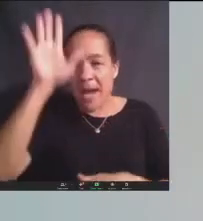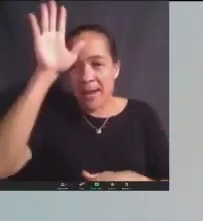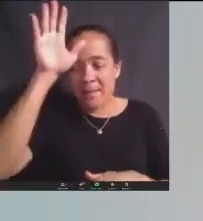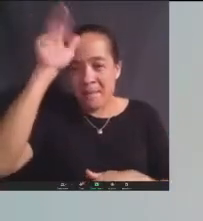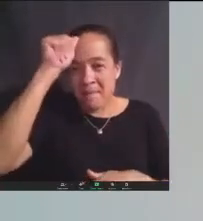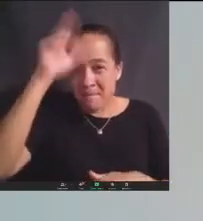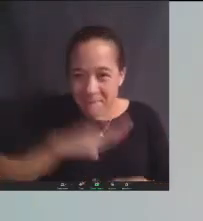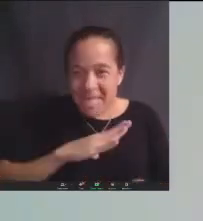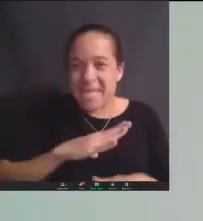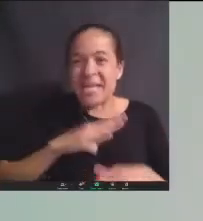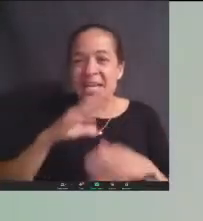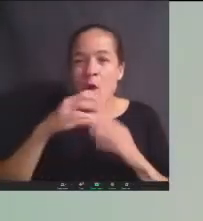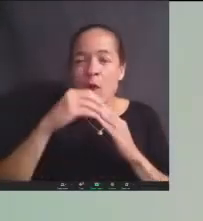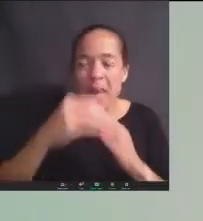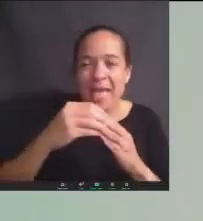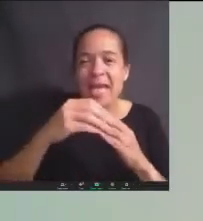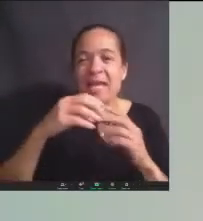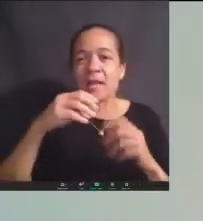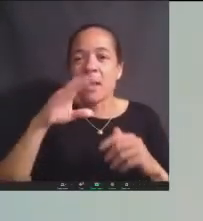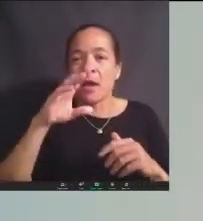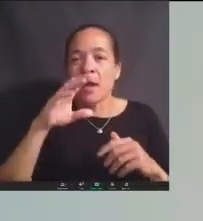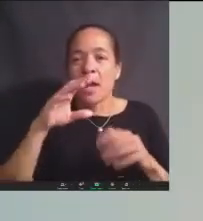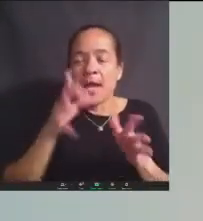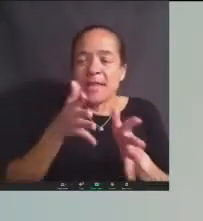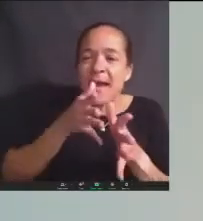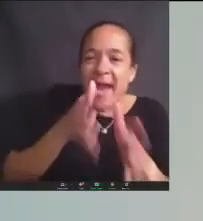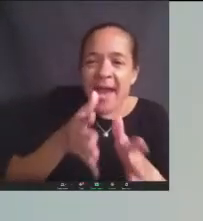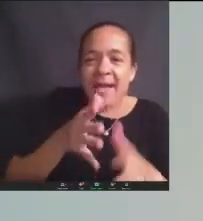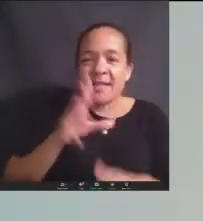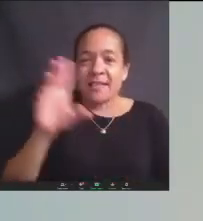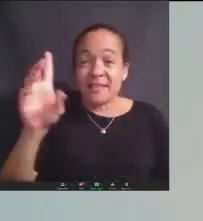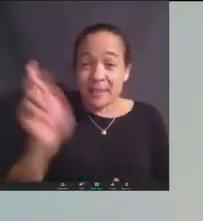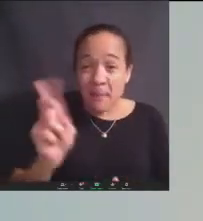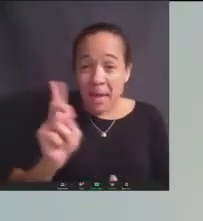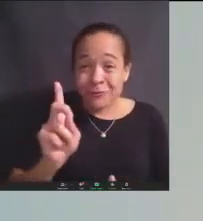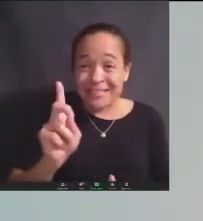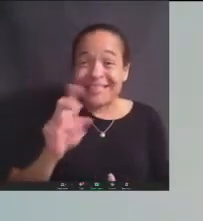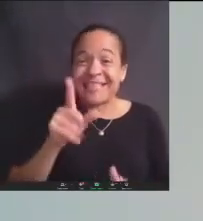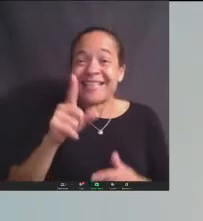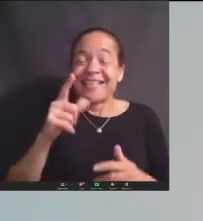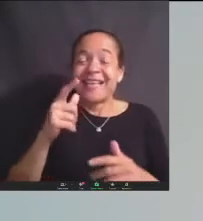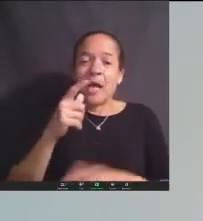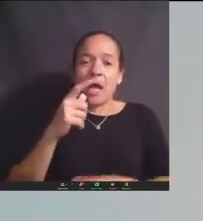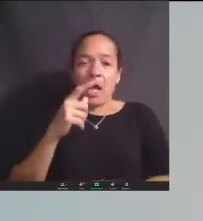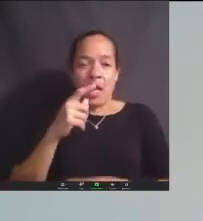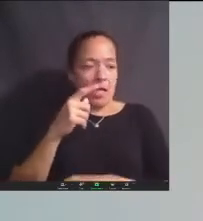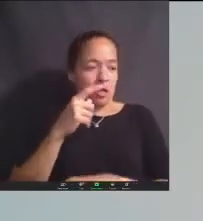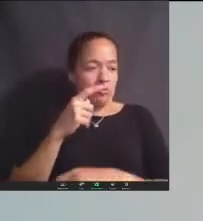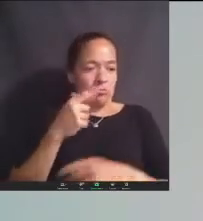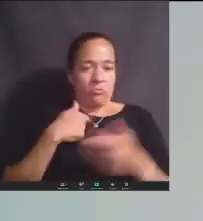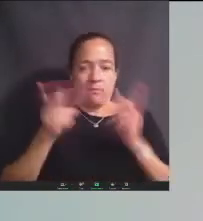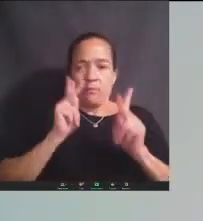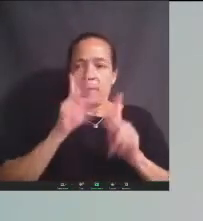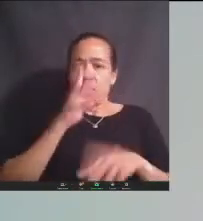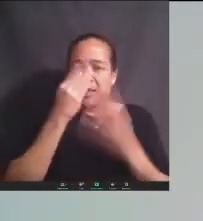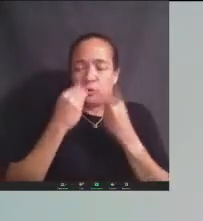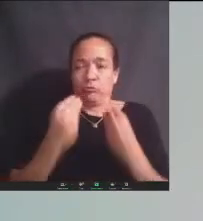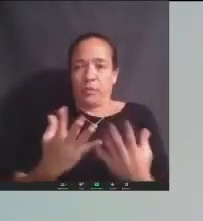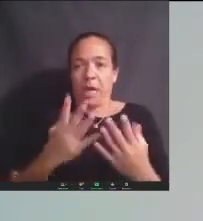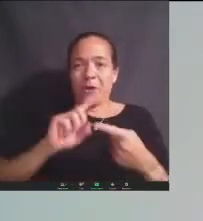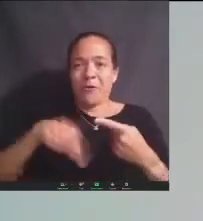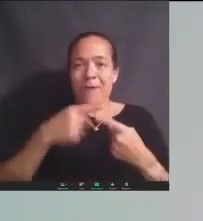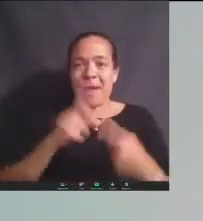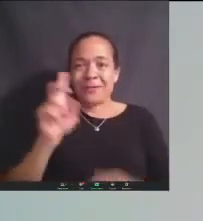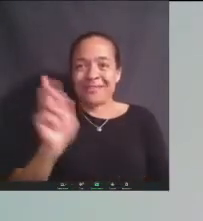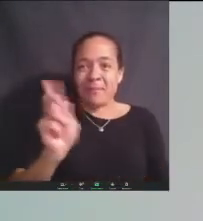biggest and the most powerful democracies in the world not particularly caring about the concept of democracy, then we can tip in a direction that